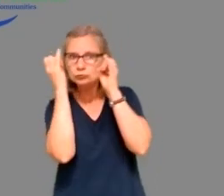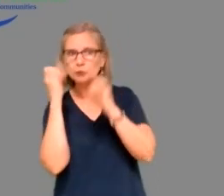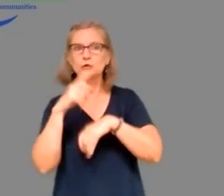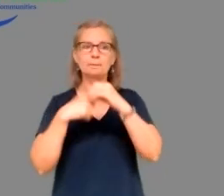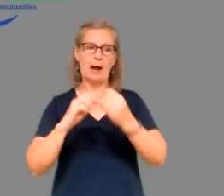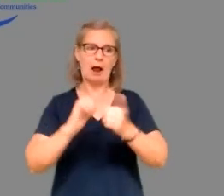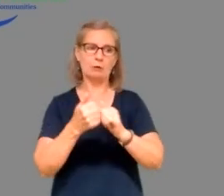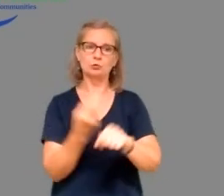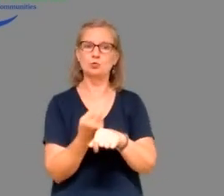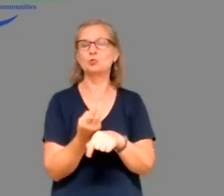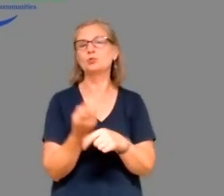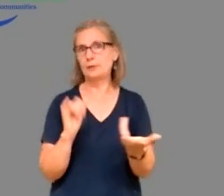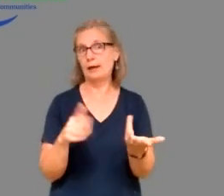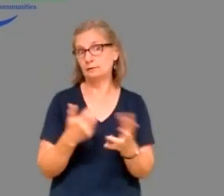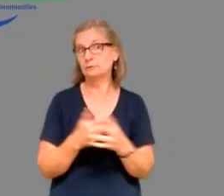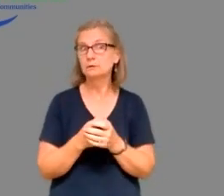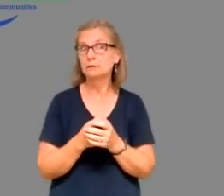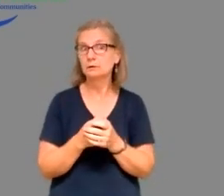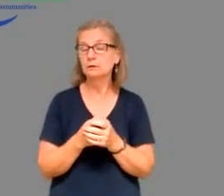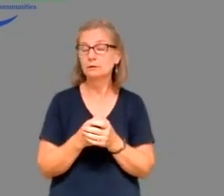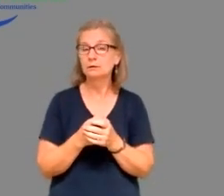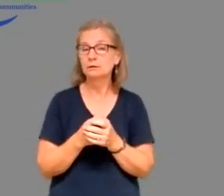for healthcare workers. But